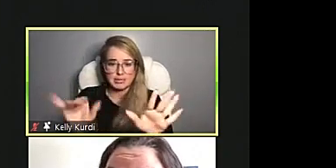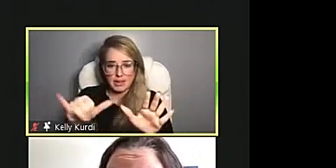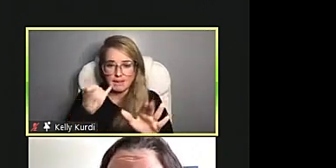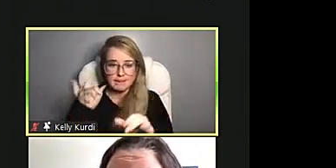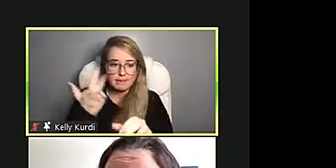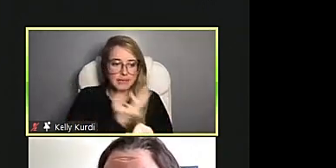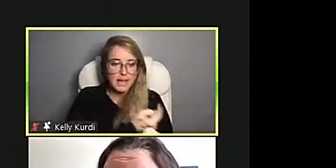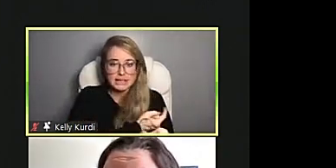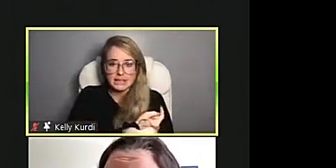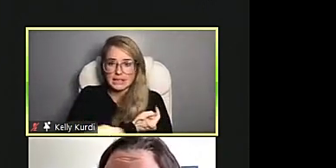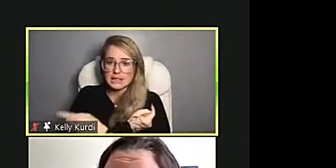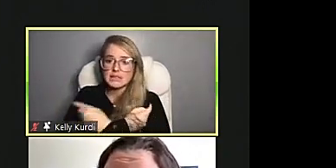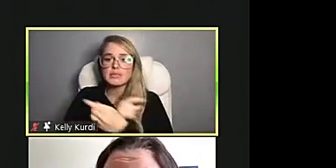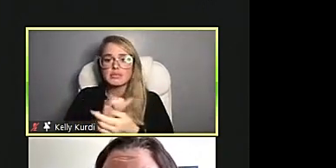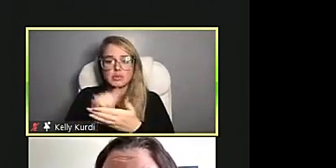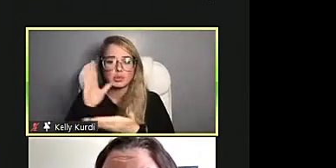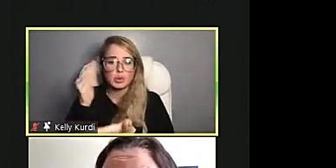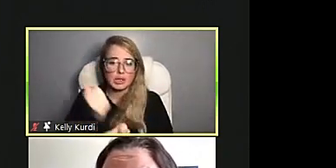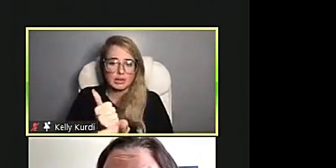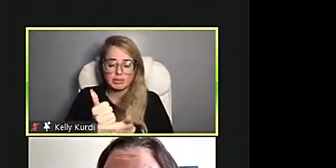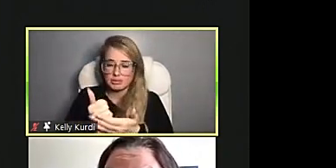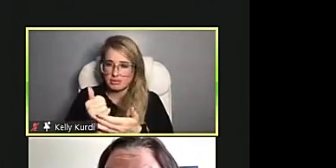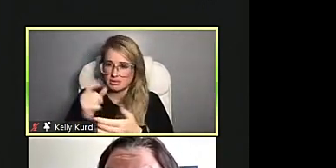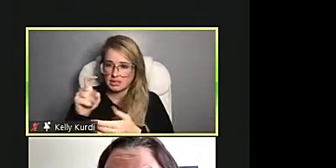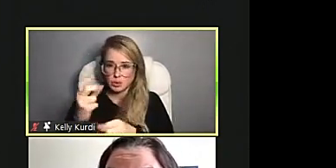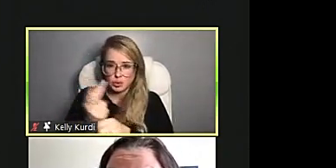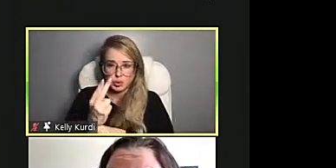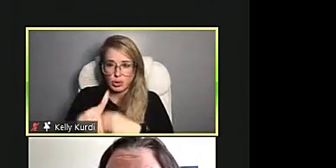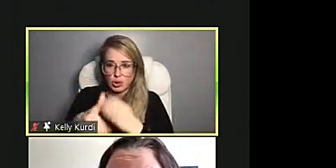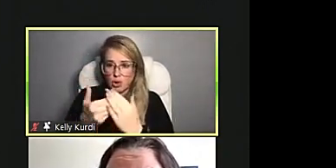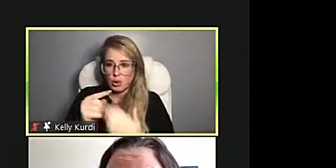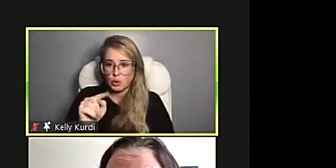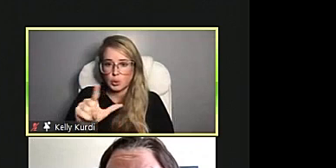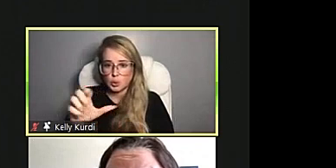any tools that help increase vaccination rates are just taking us one